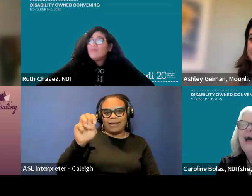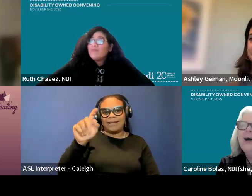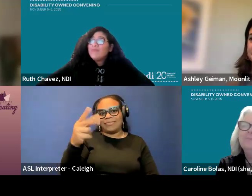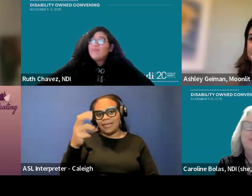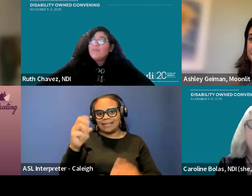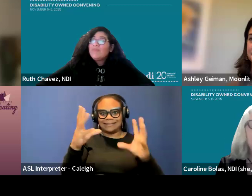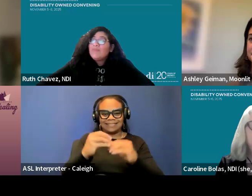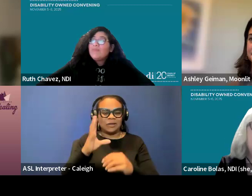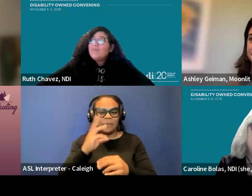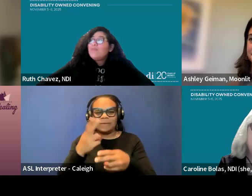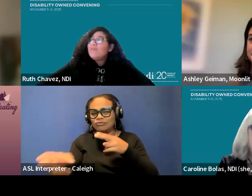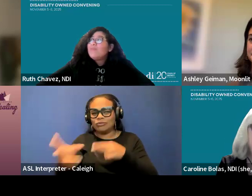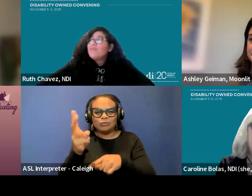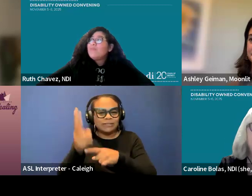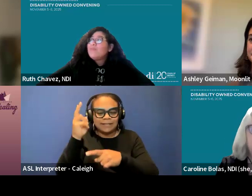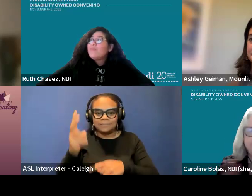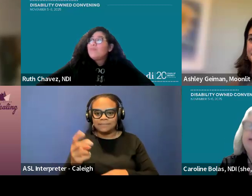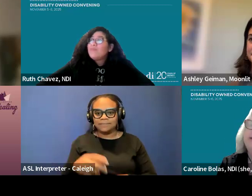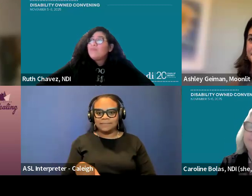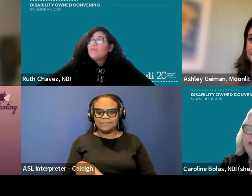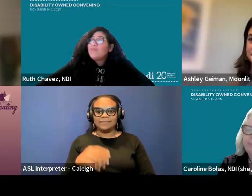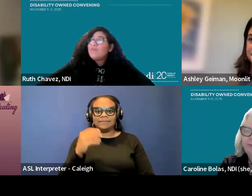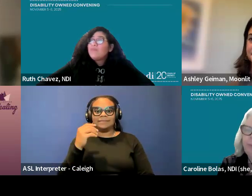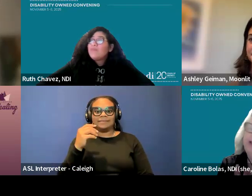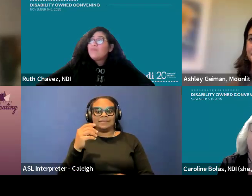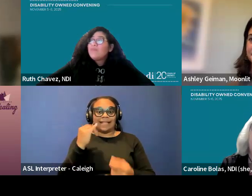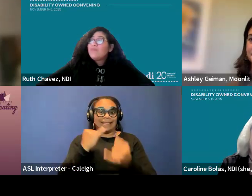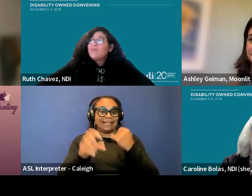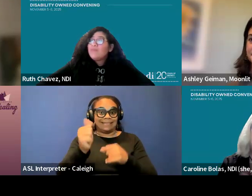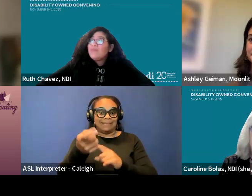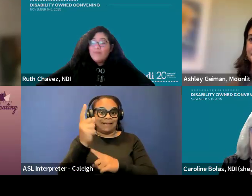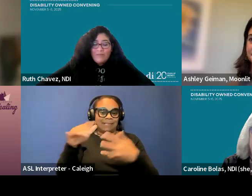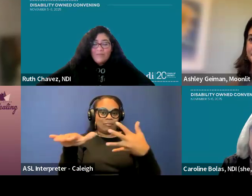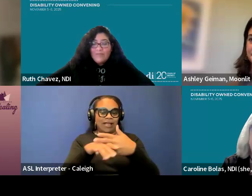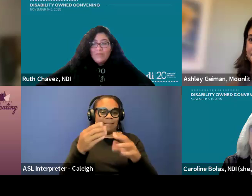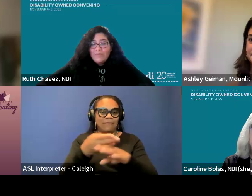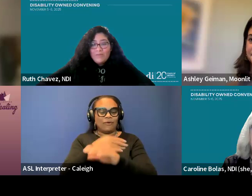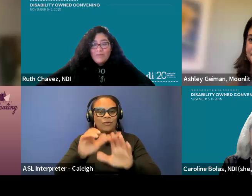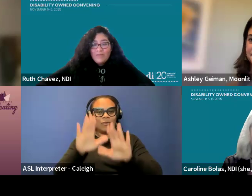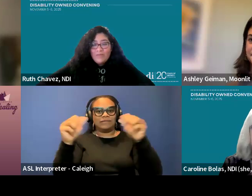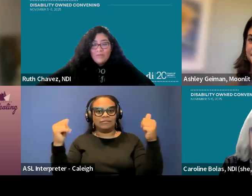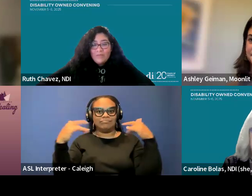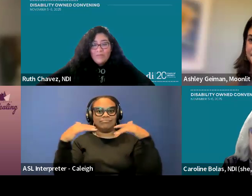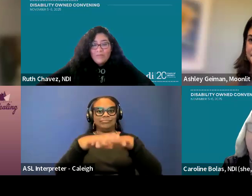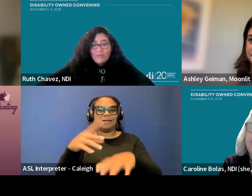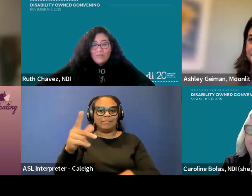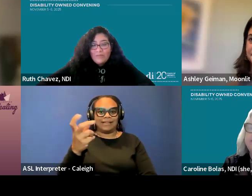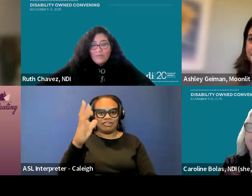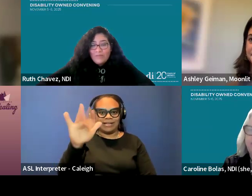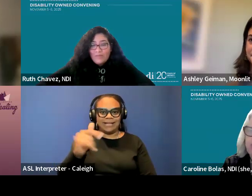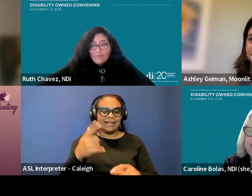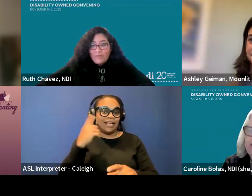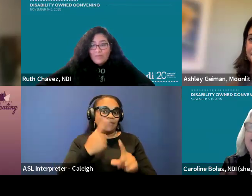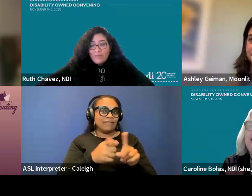seconds. We're going to go for our last 10-minute break before we're having a wonderful plenary hearing from entrepreneurs about